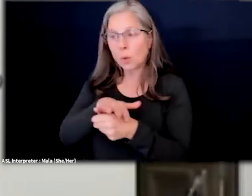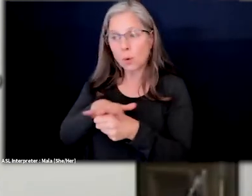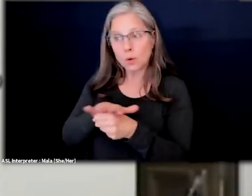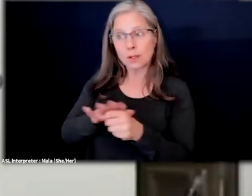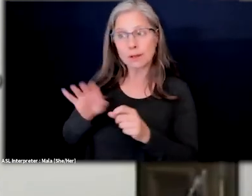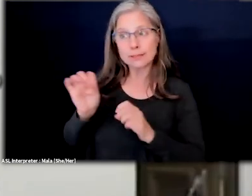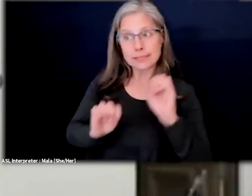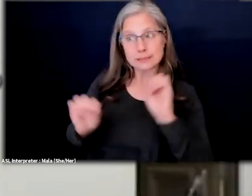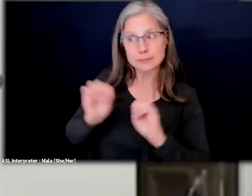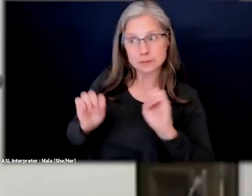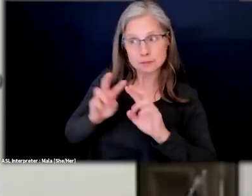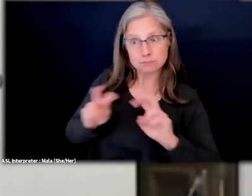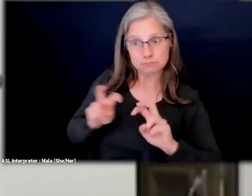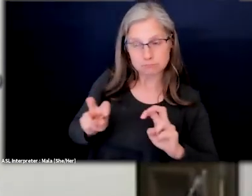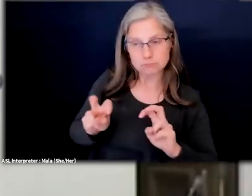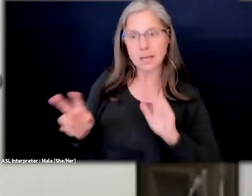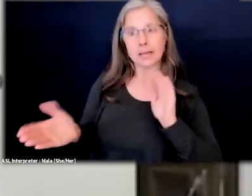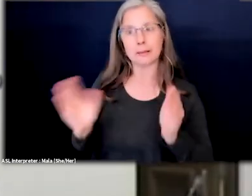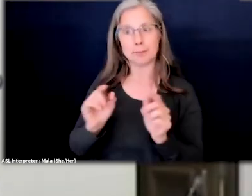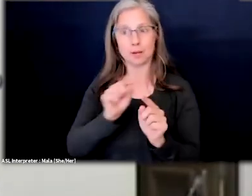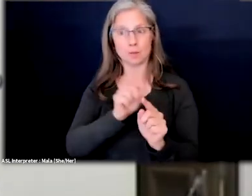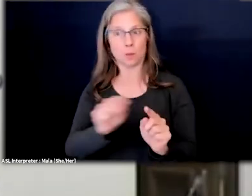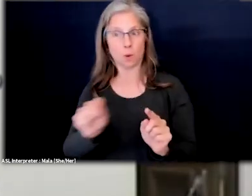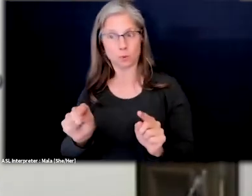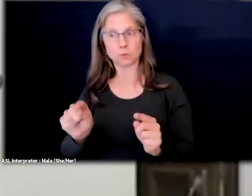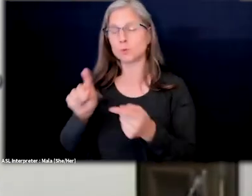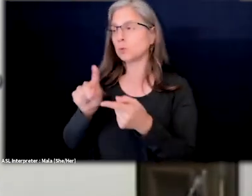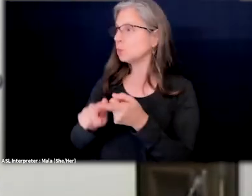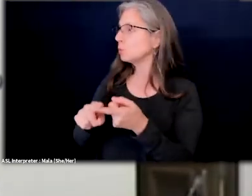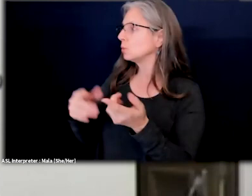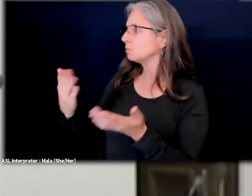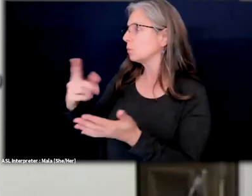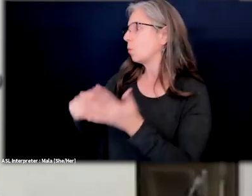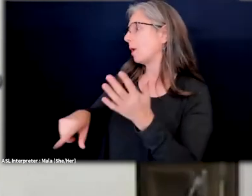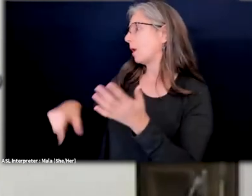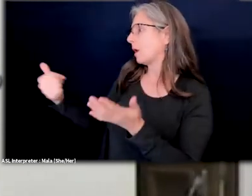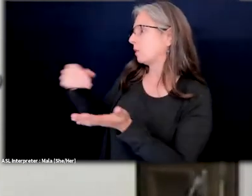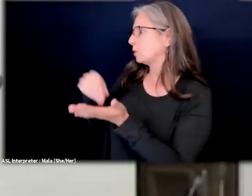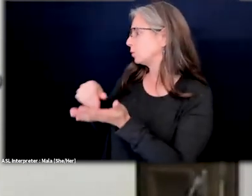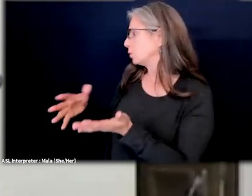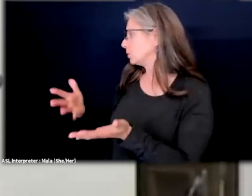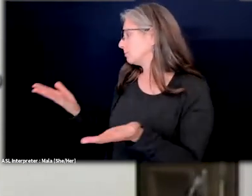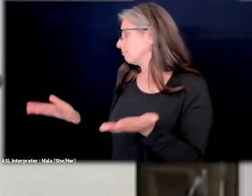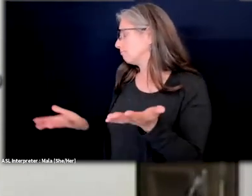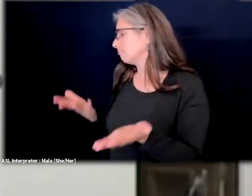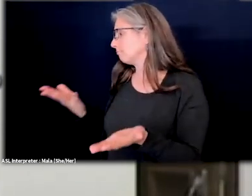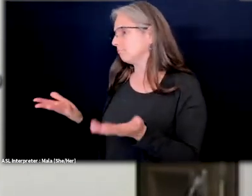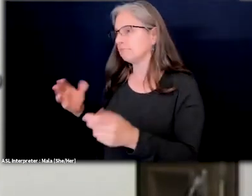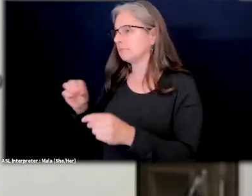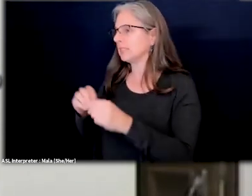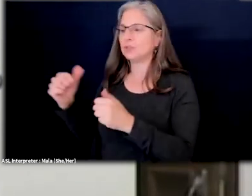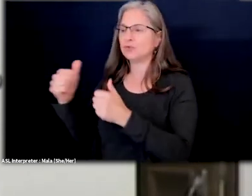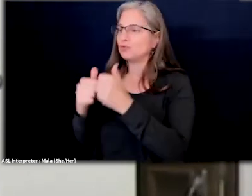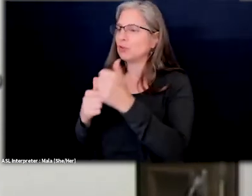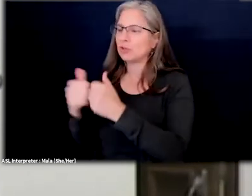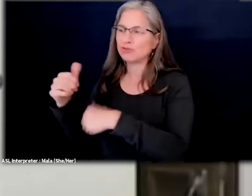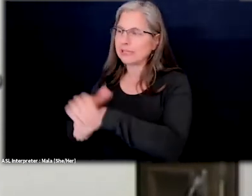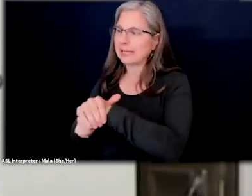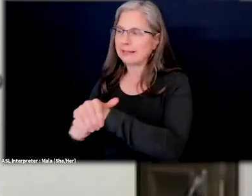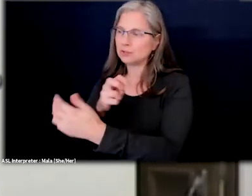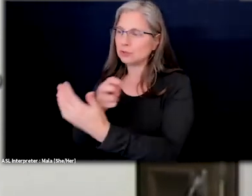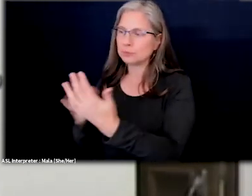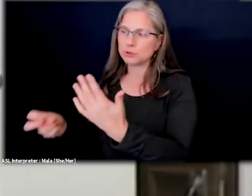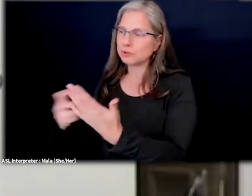assessments and then compare those to what another student who is in a structured English immersion